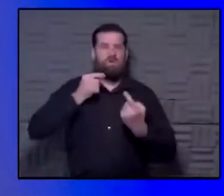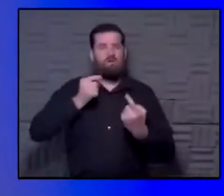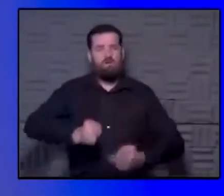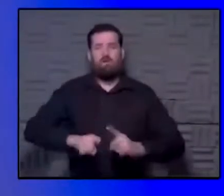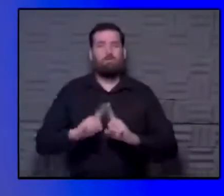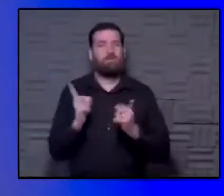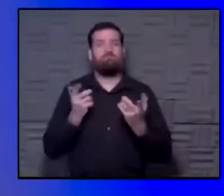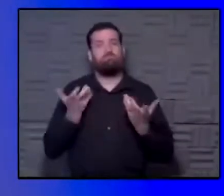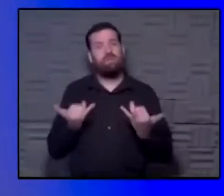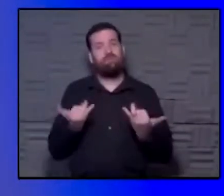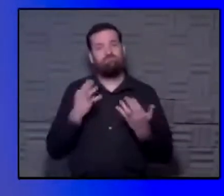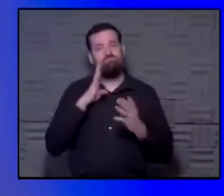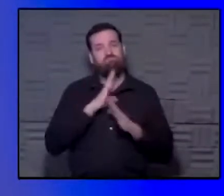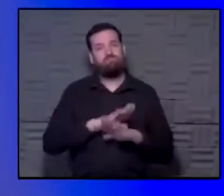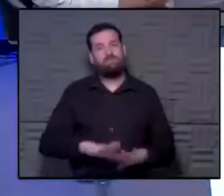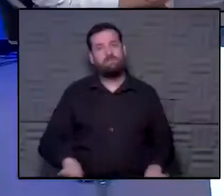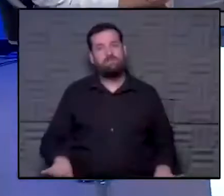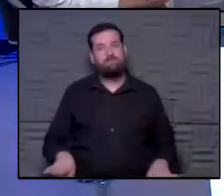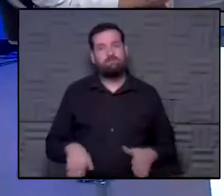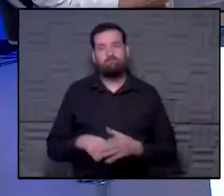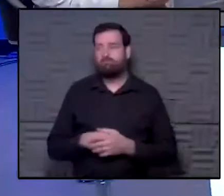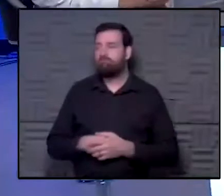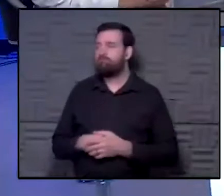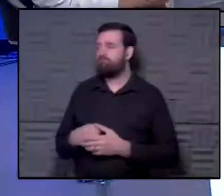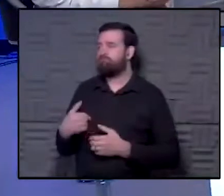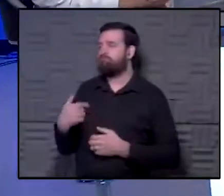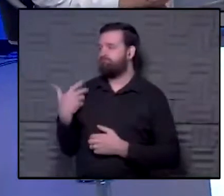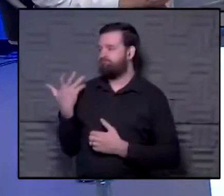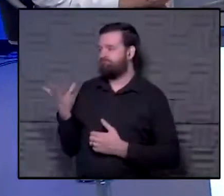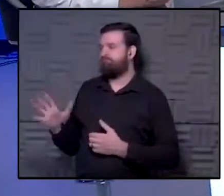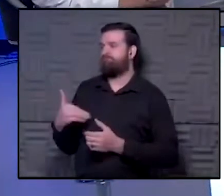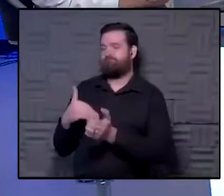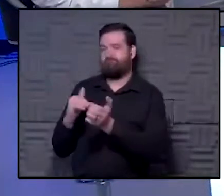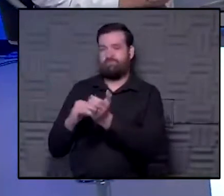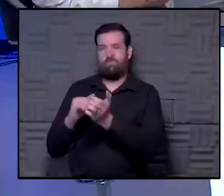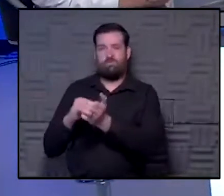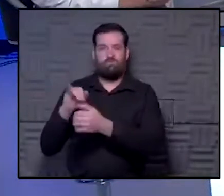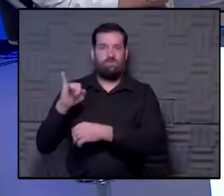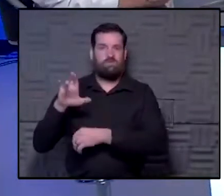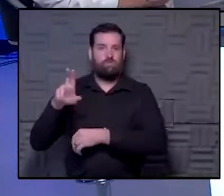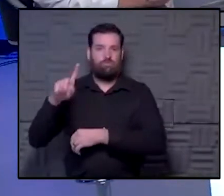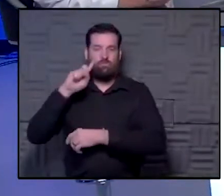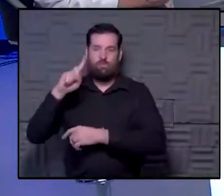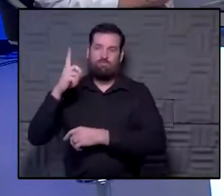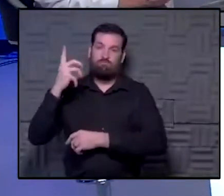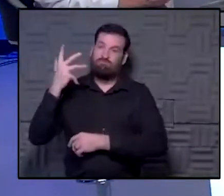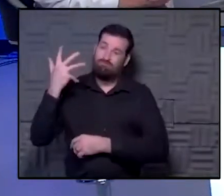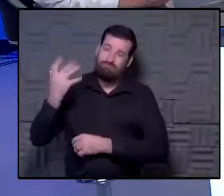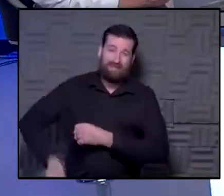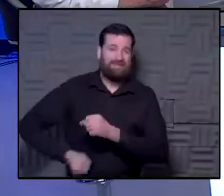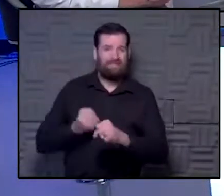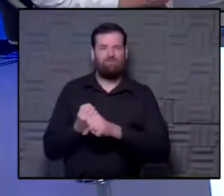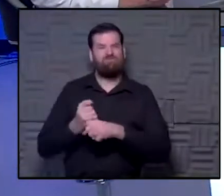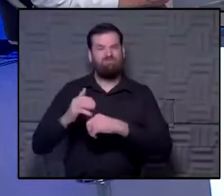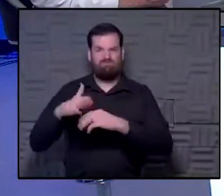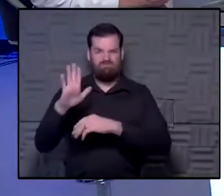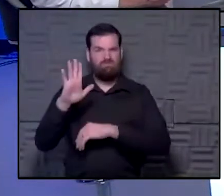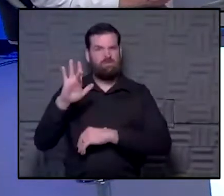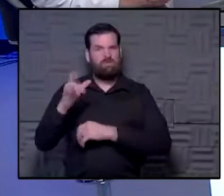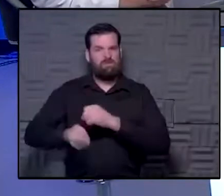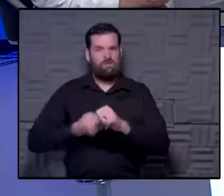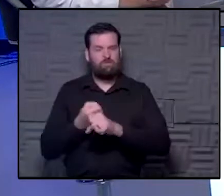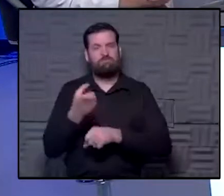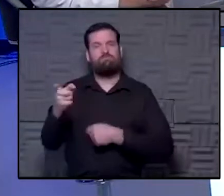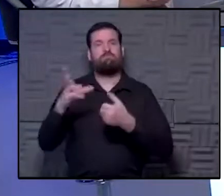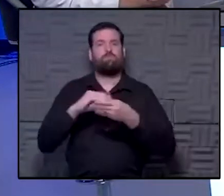now. I've been an ICU physician for many, many years, more than a quarter century. And what you've said about the